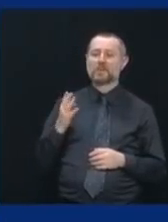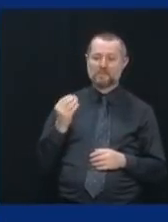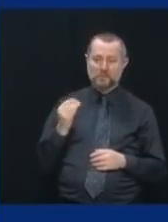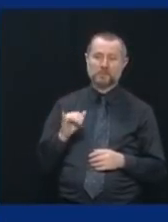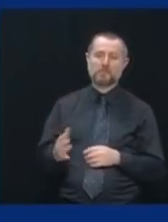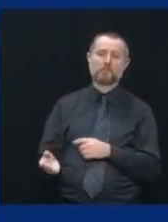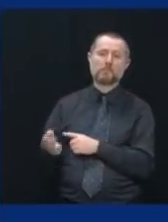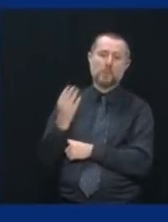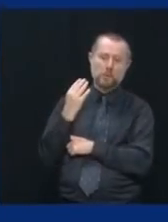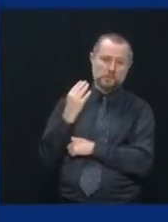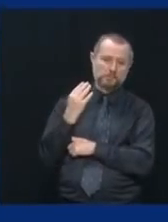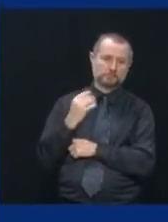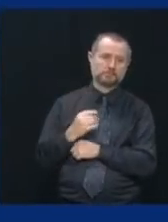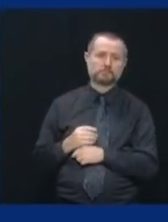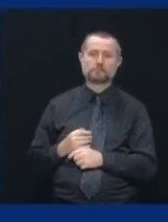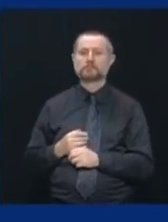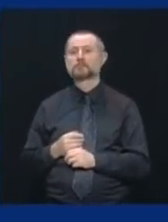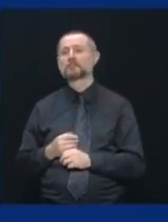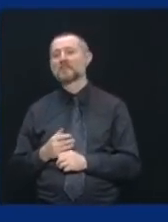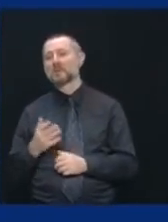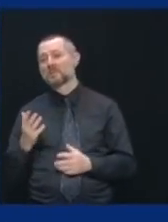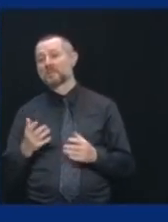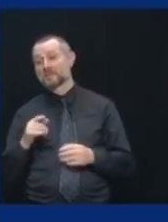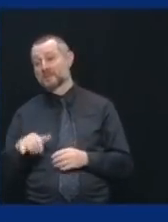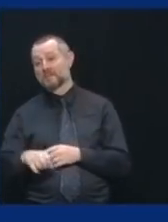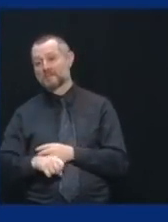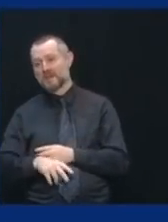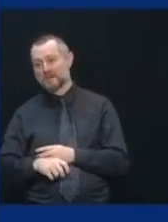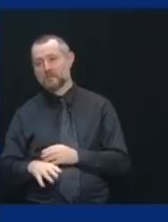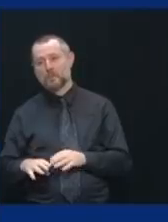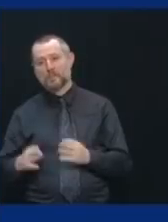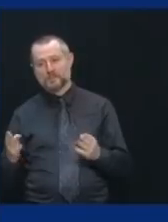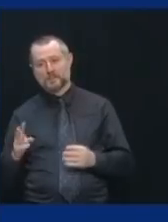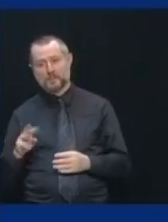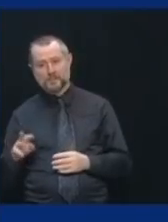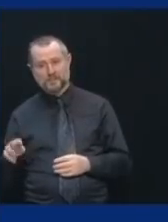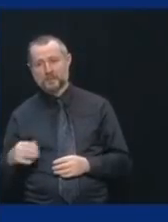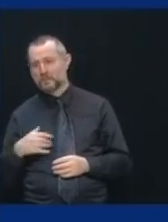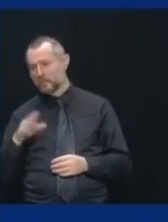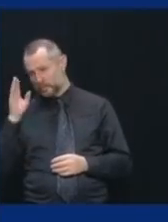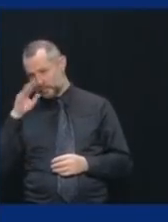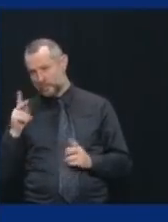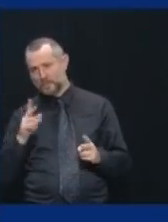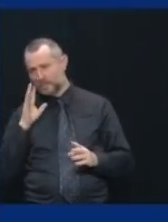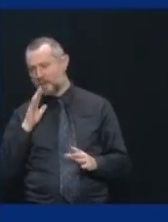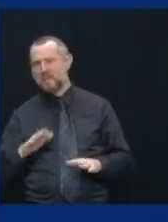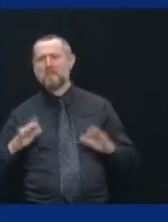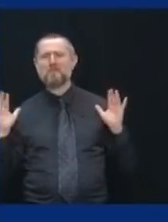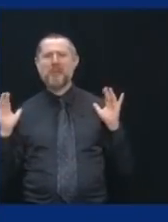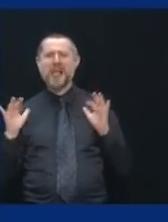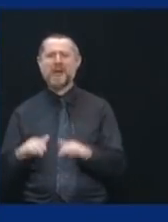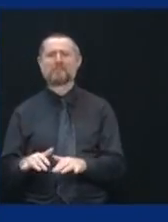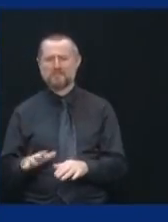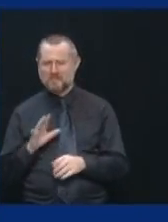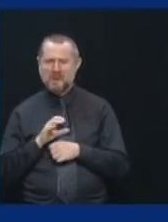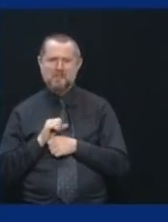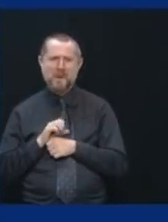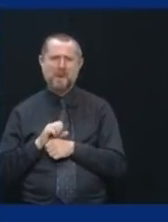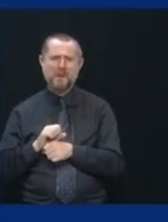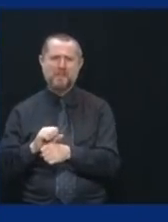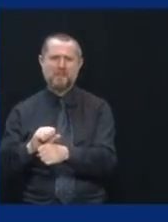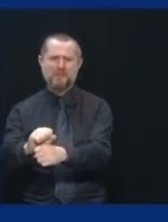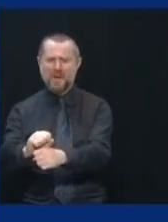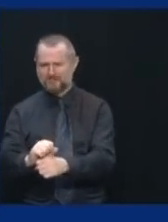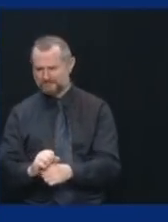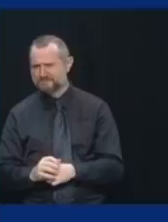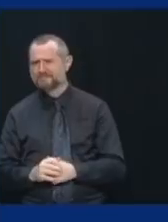morning. I anticipate it'll go live just after midnight. There will be a crush. This will not be perfect. We've made a lot of changes since the vaccine